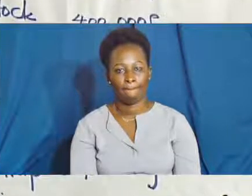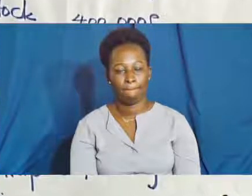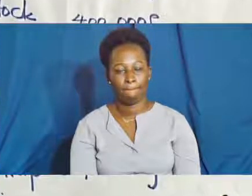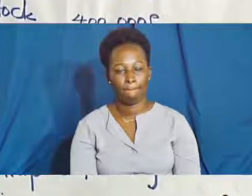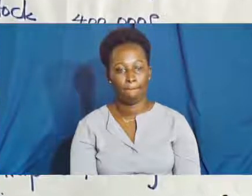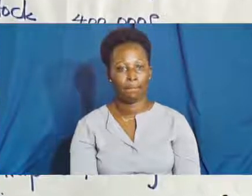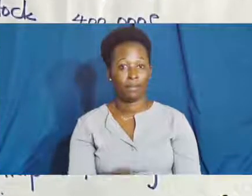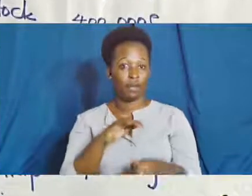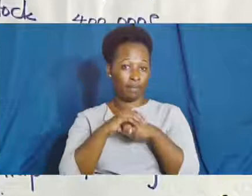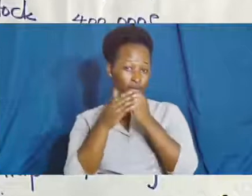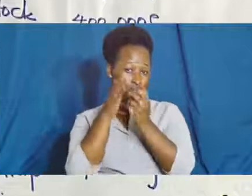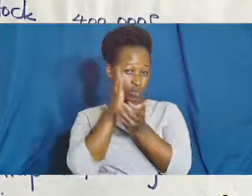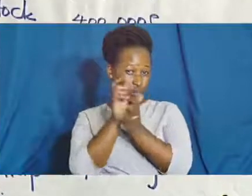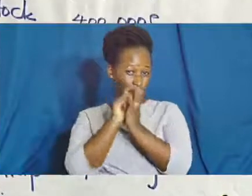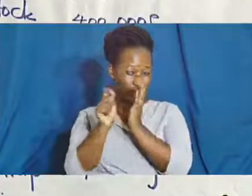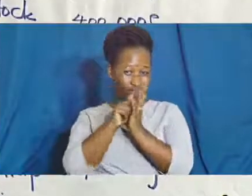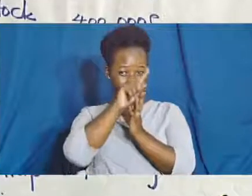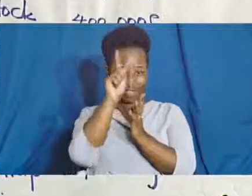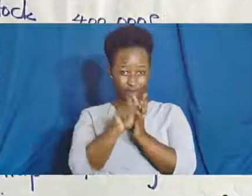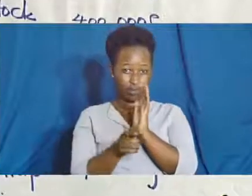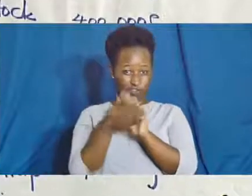Make sure you write the question quickly.